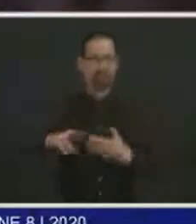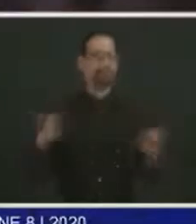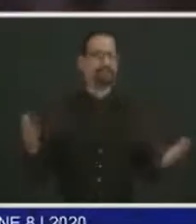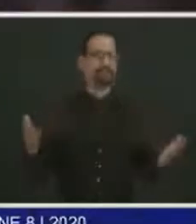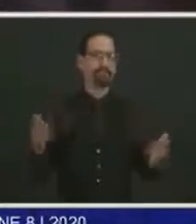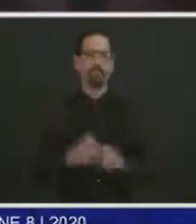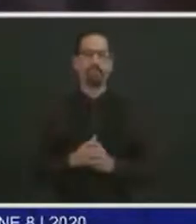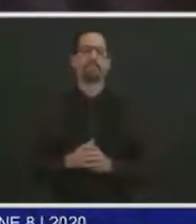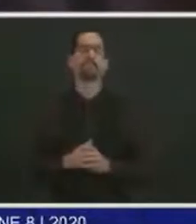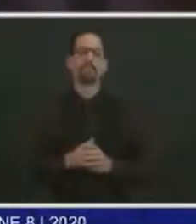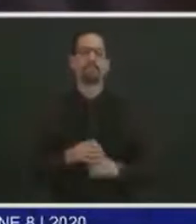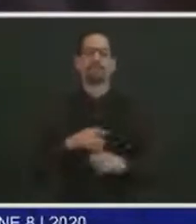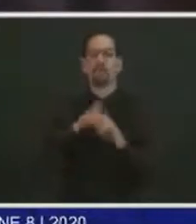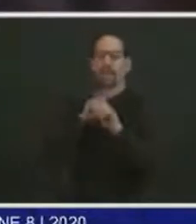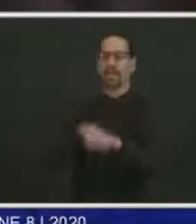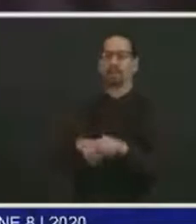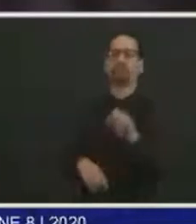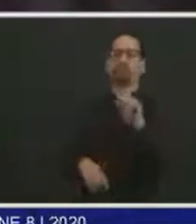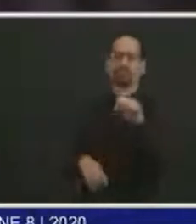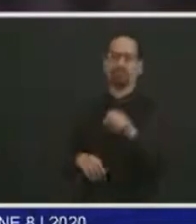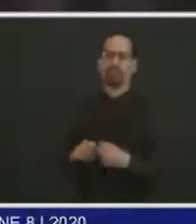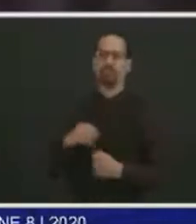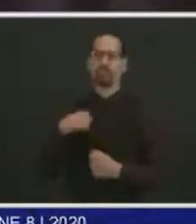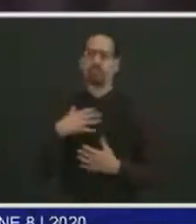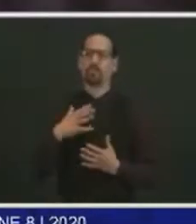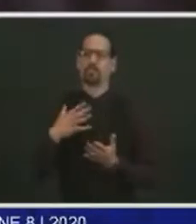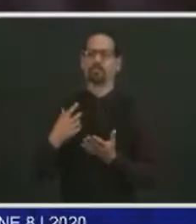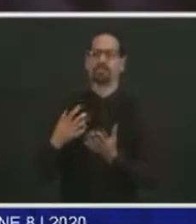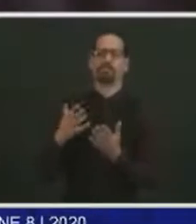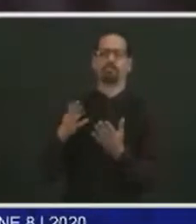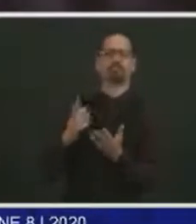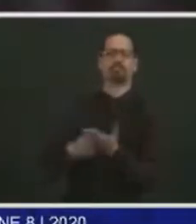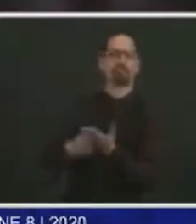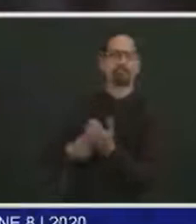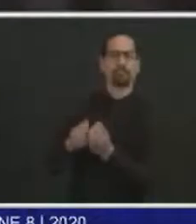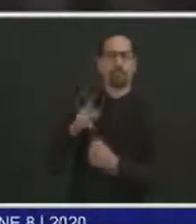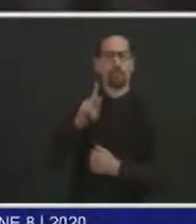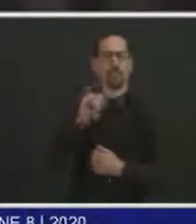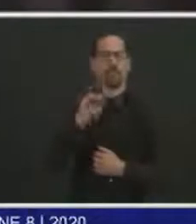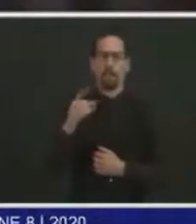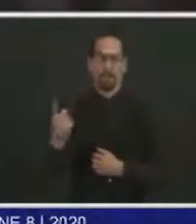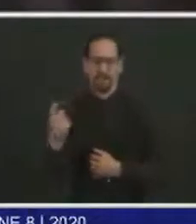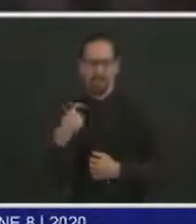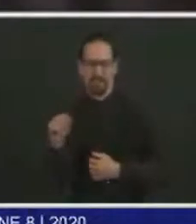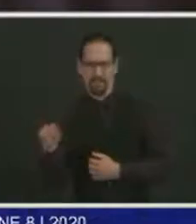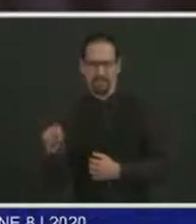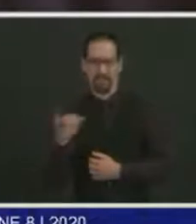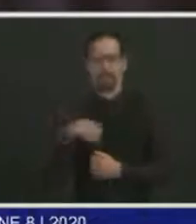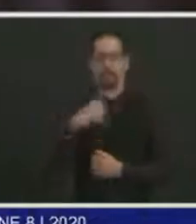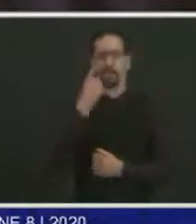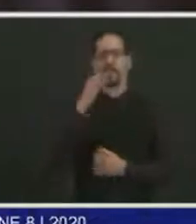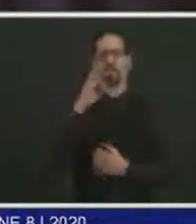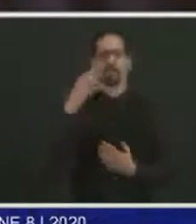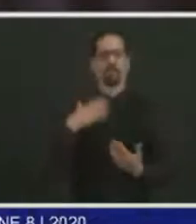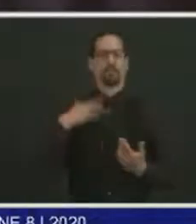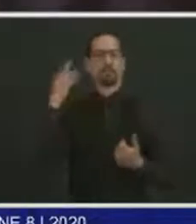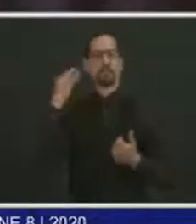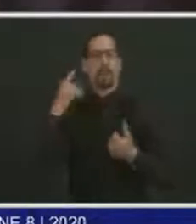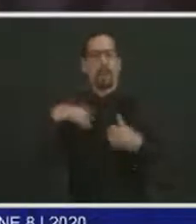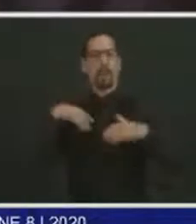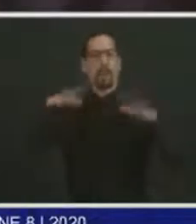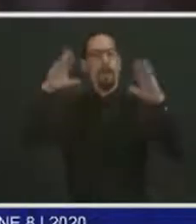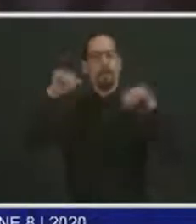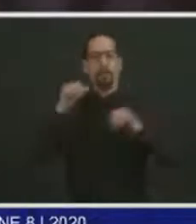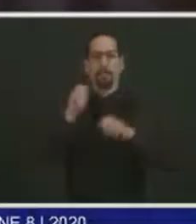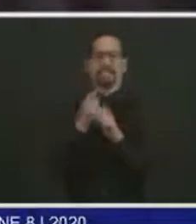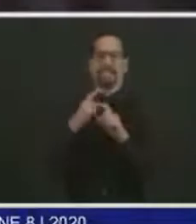you just asked. What I shared with Kim is one of the elements that we are hopeful will make a difference. We know that